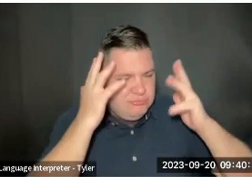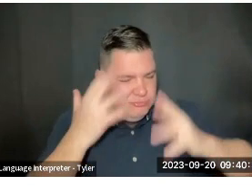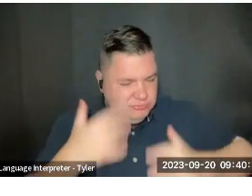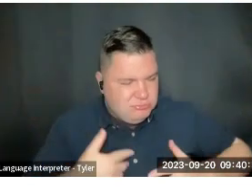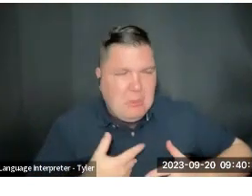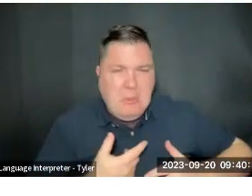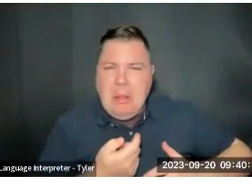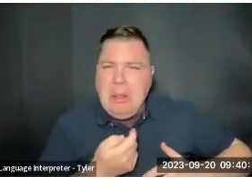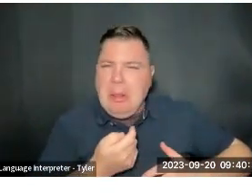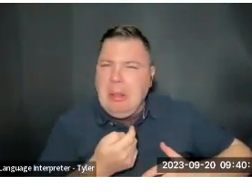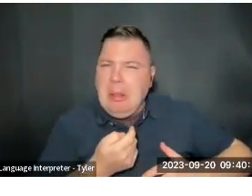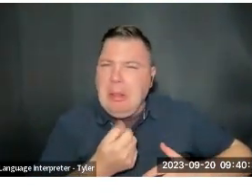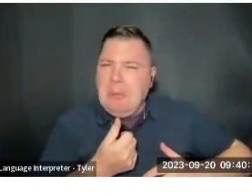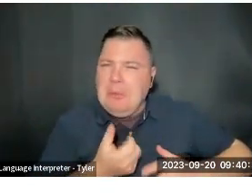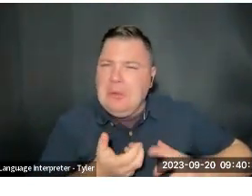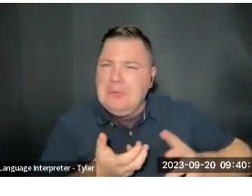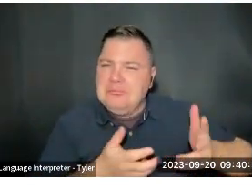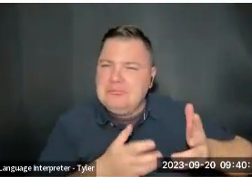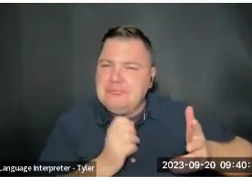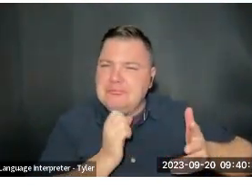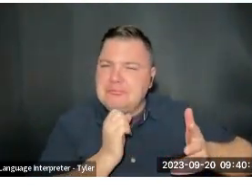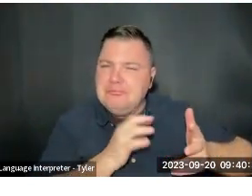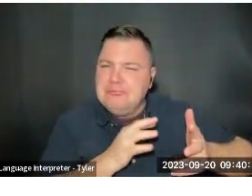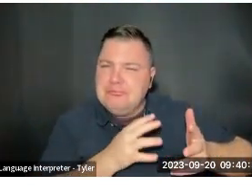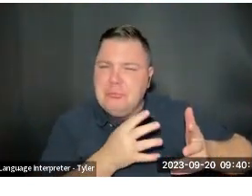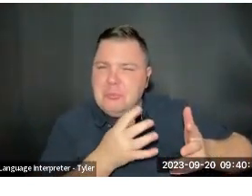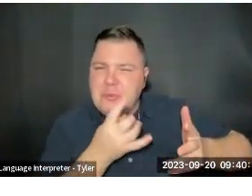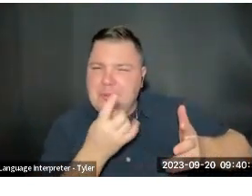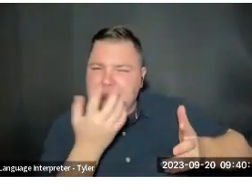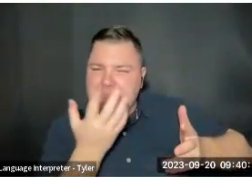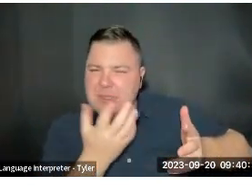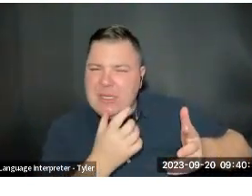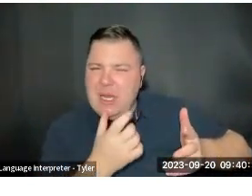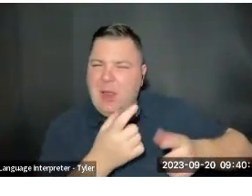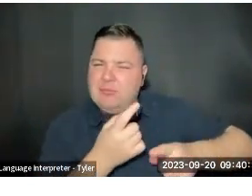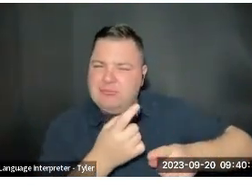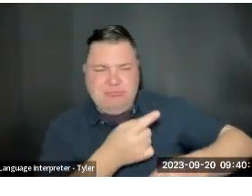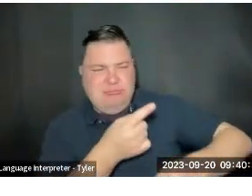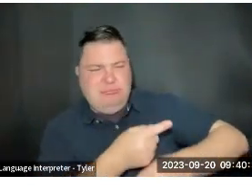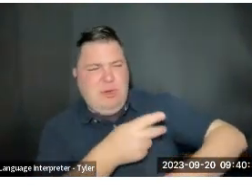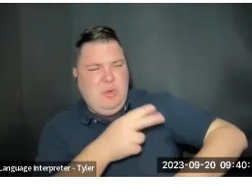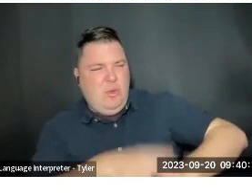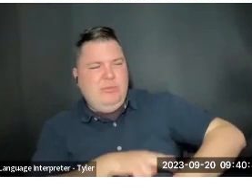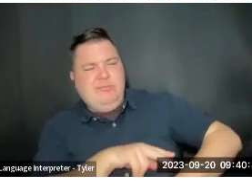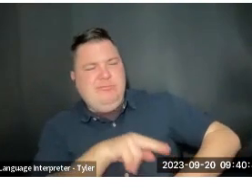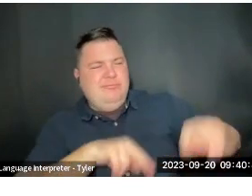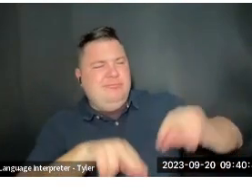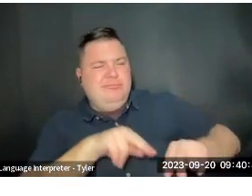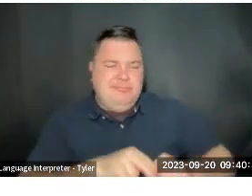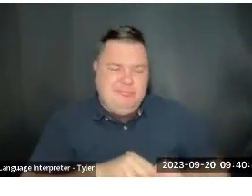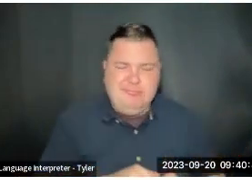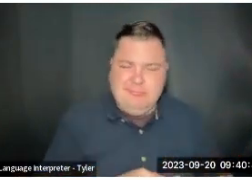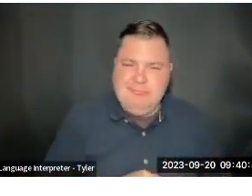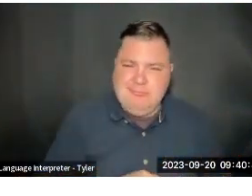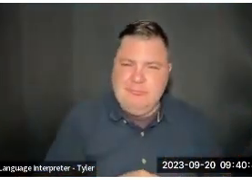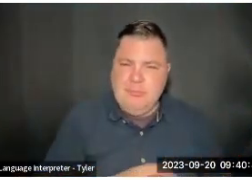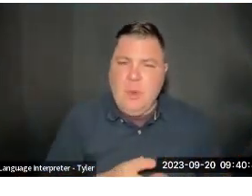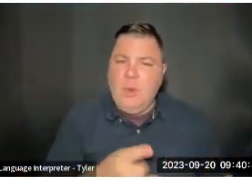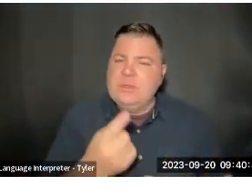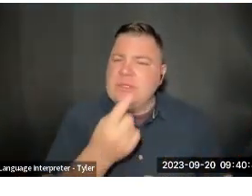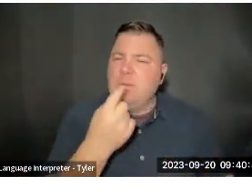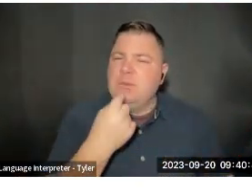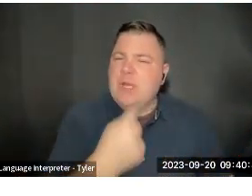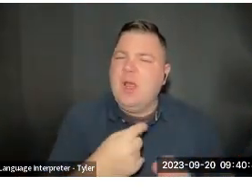right? Maybe it's someone starting to say some negative things